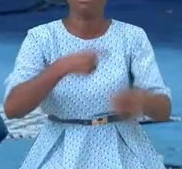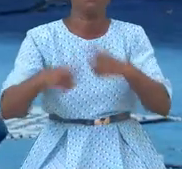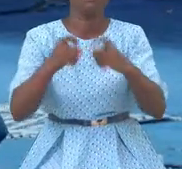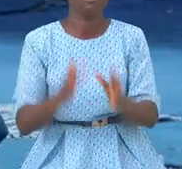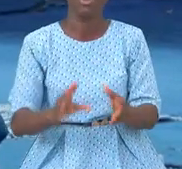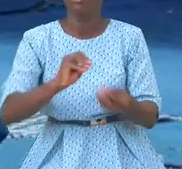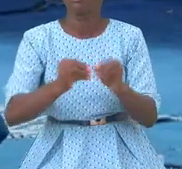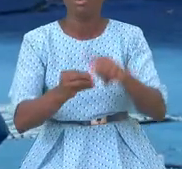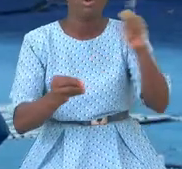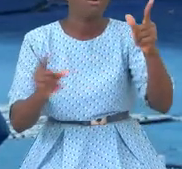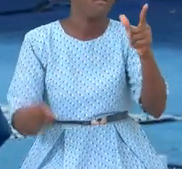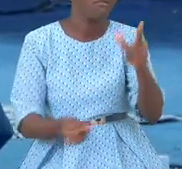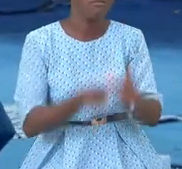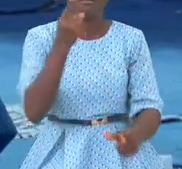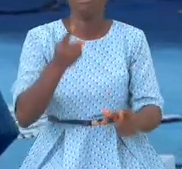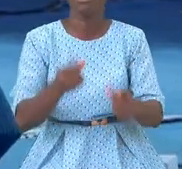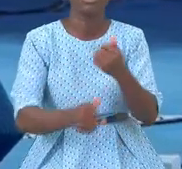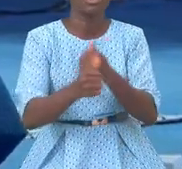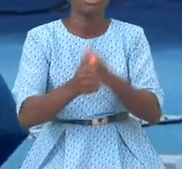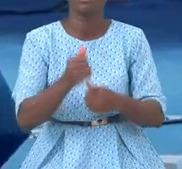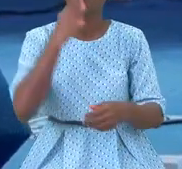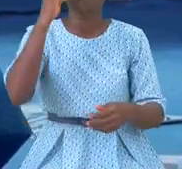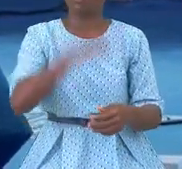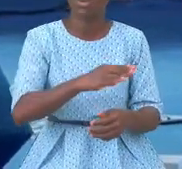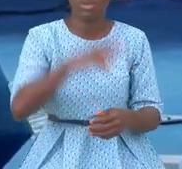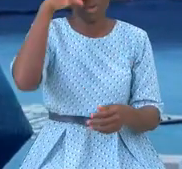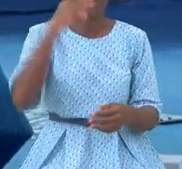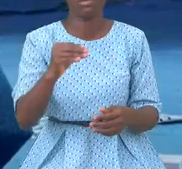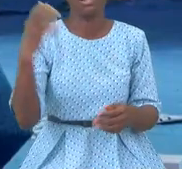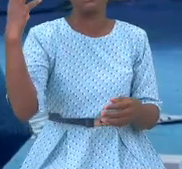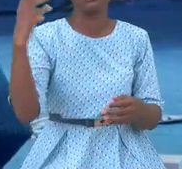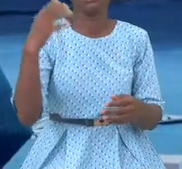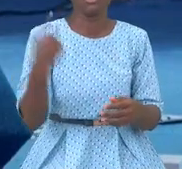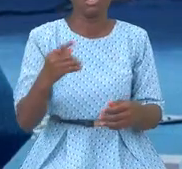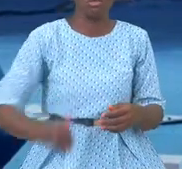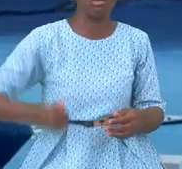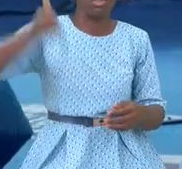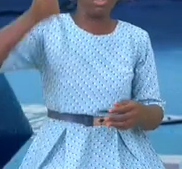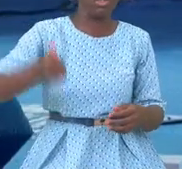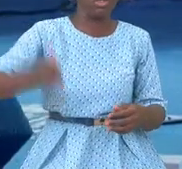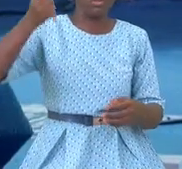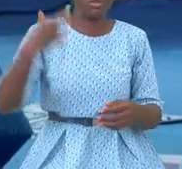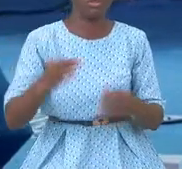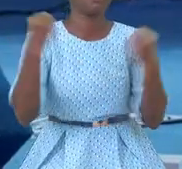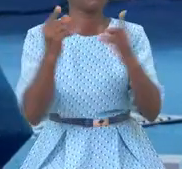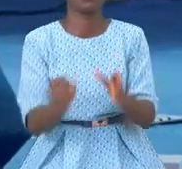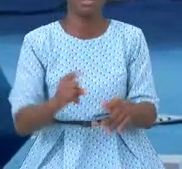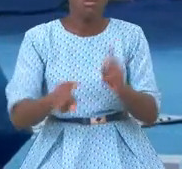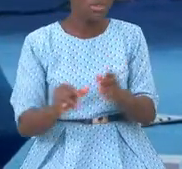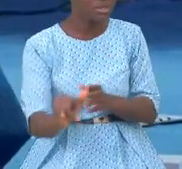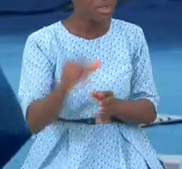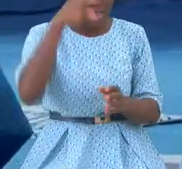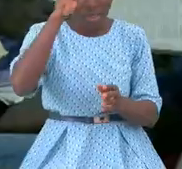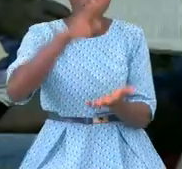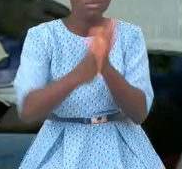of sinners, and yet he got saved tonight. No matter what you have done, he